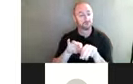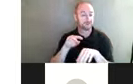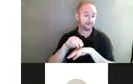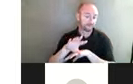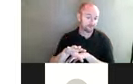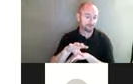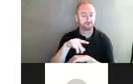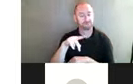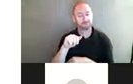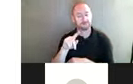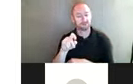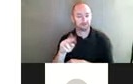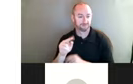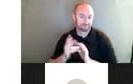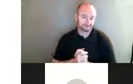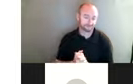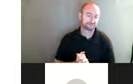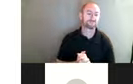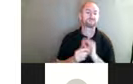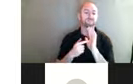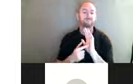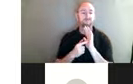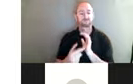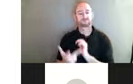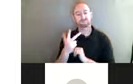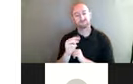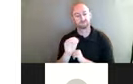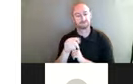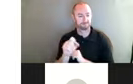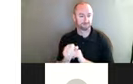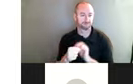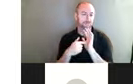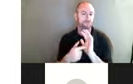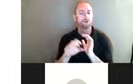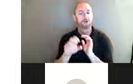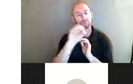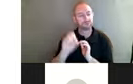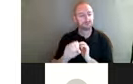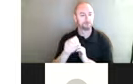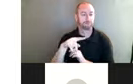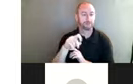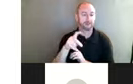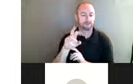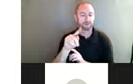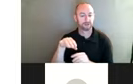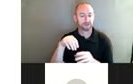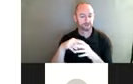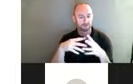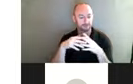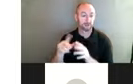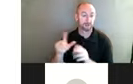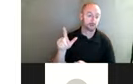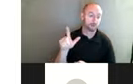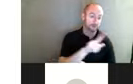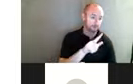observed pattern. So take, for instance, these three maps that show the percent poverty in the United States. On the left, we